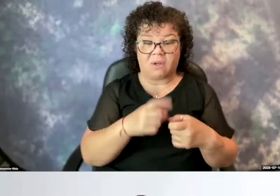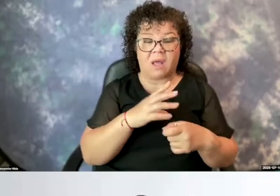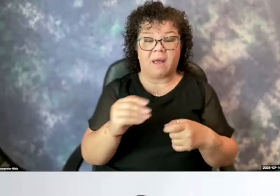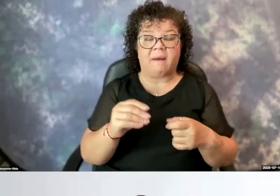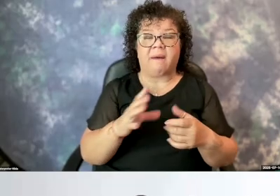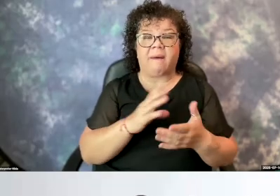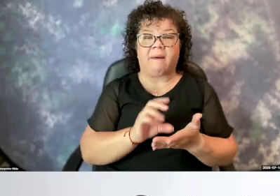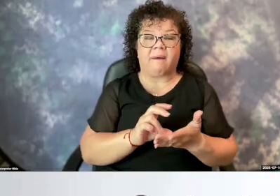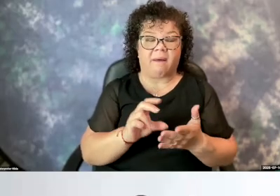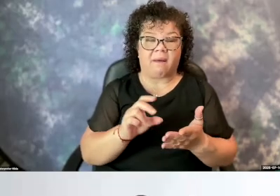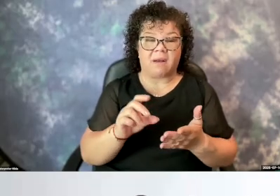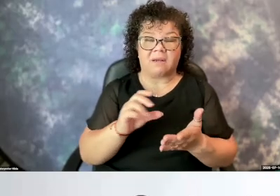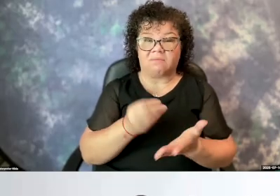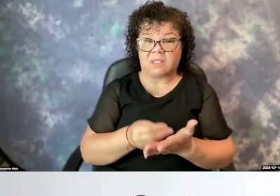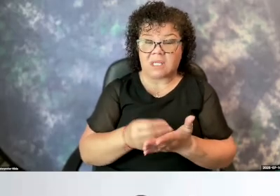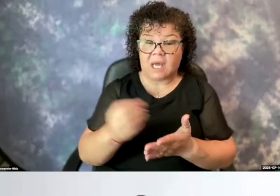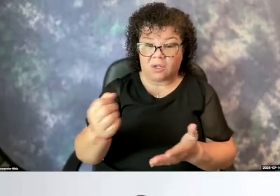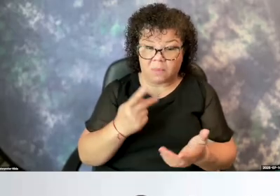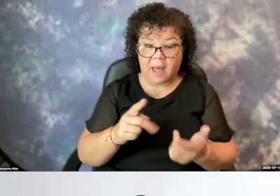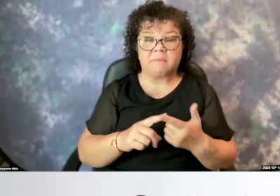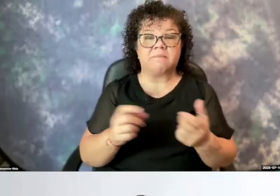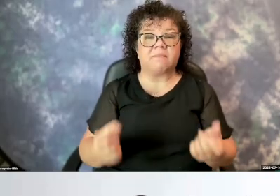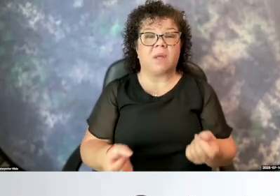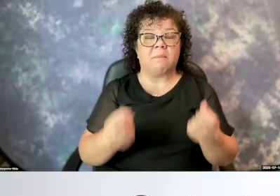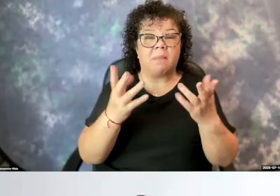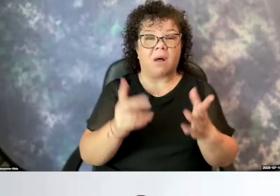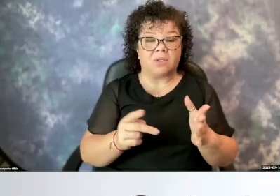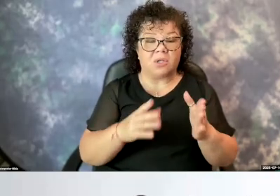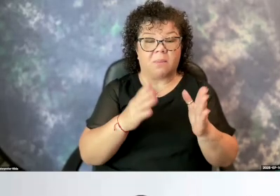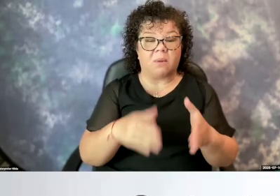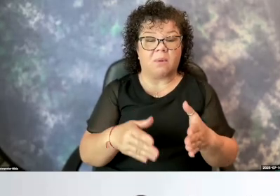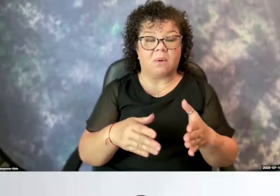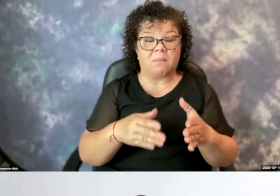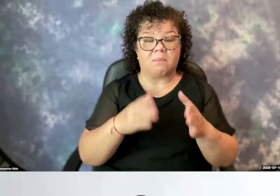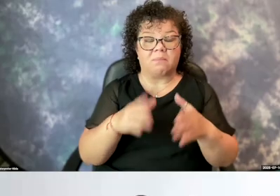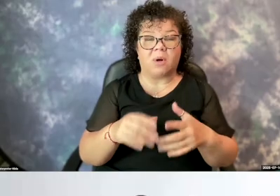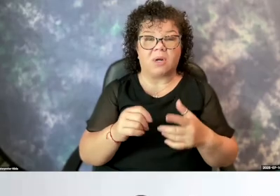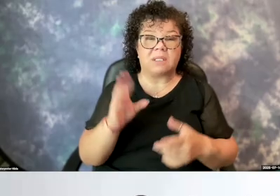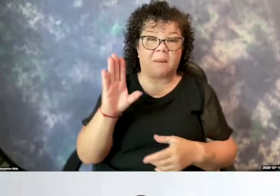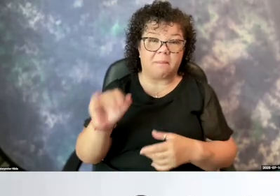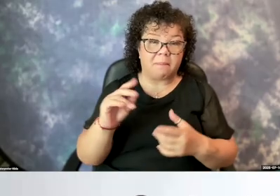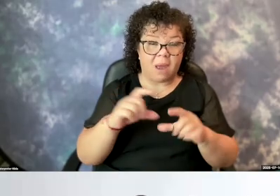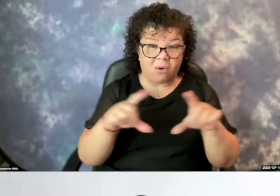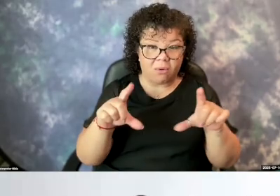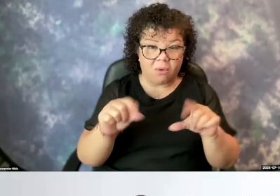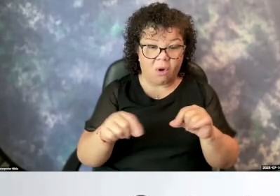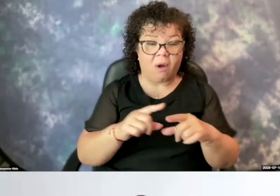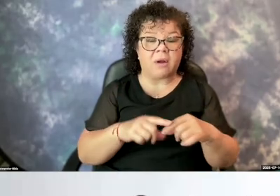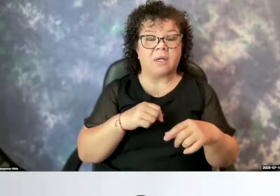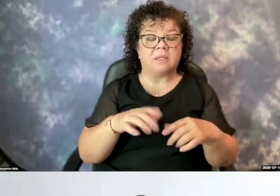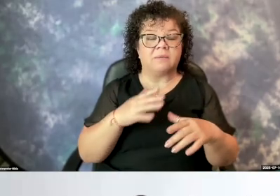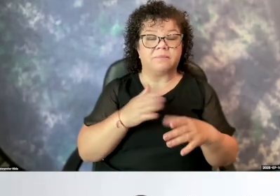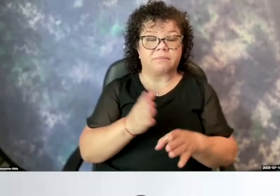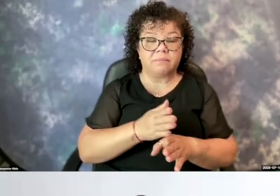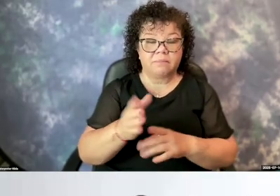advisory for EV charging infrastructure, cashback rewards exploration, multiple pairs